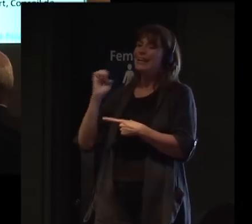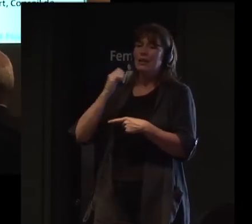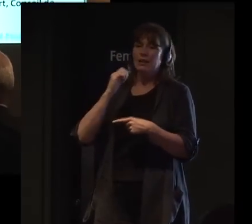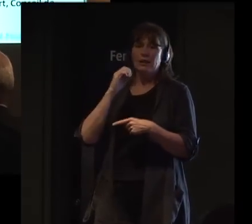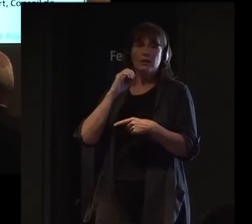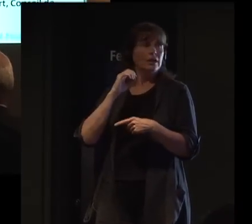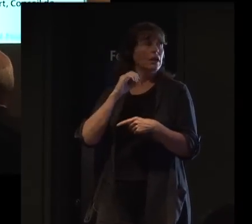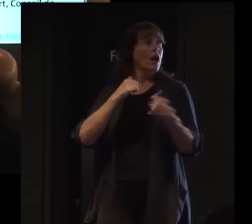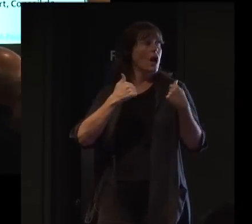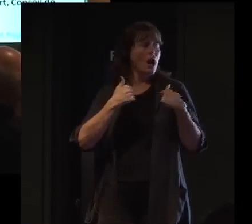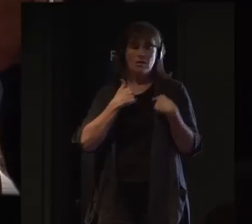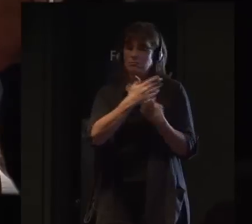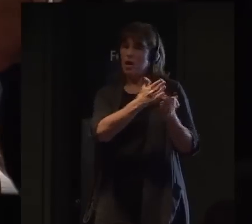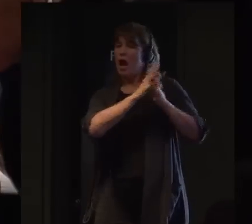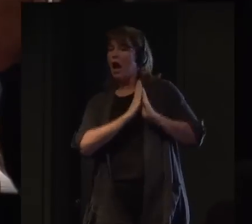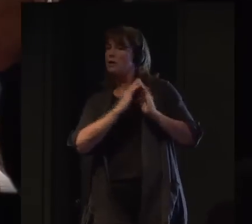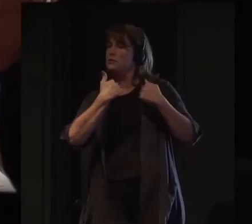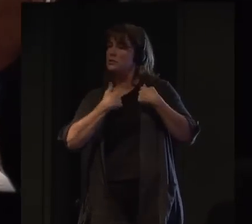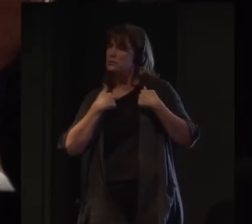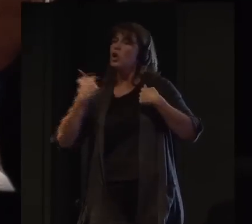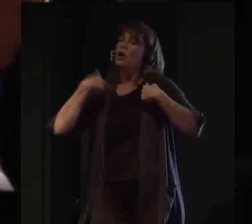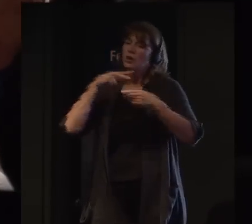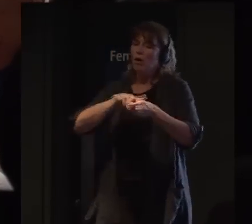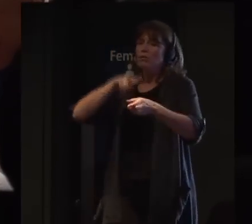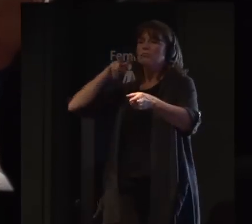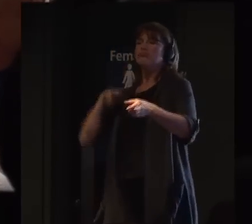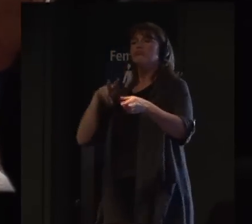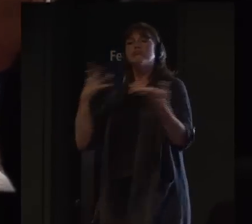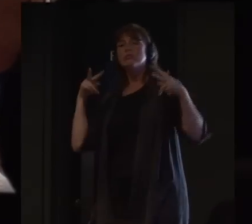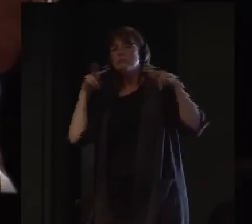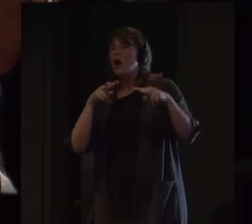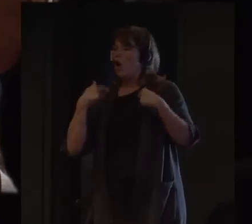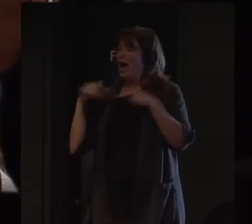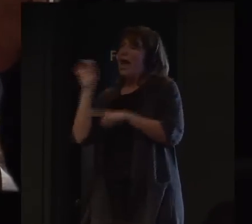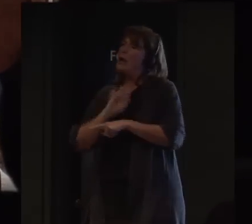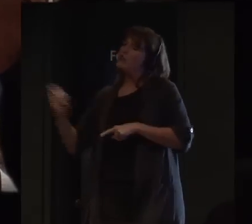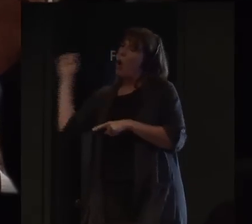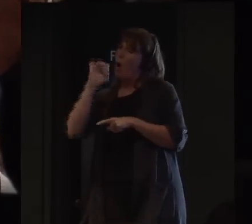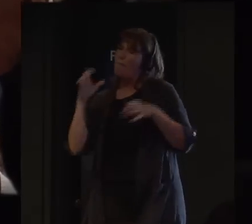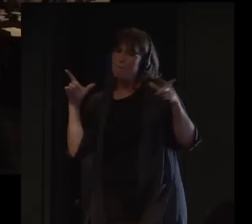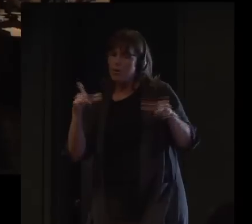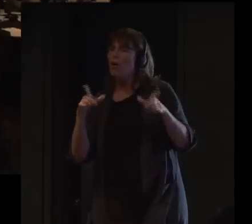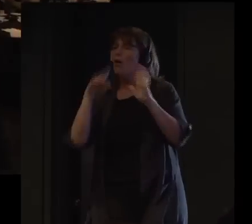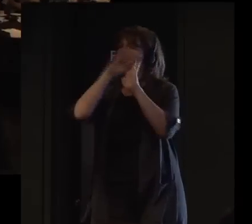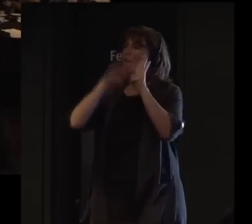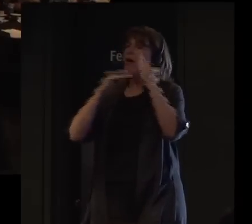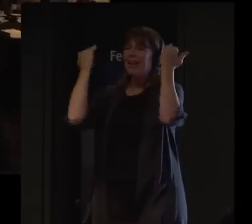to put it into a more European perspective from a sport policies point of view, from a legal point of